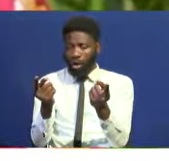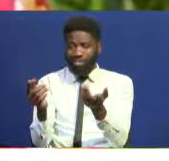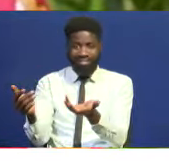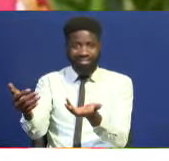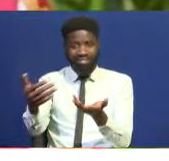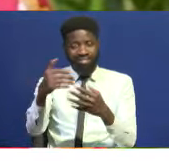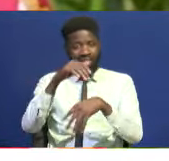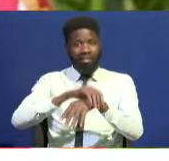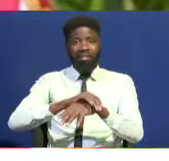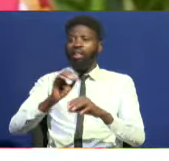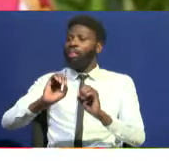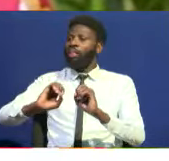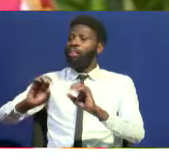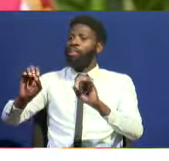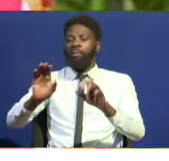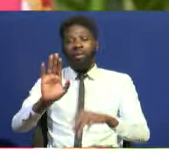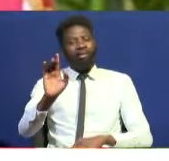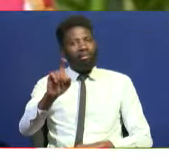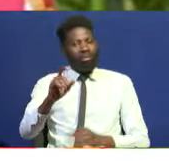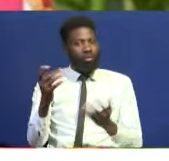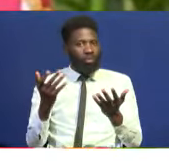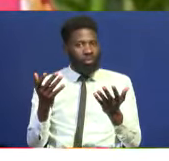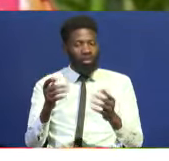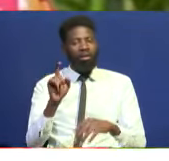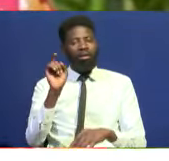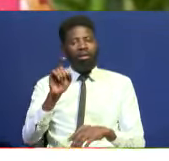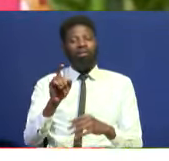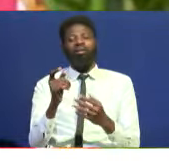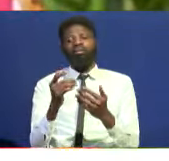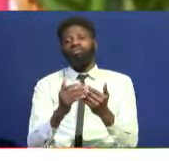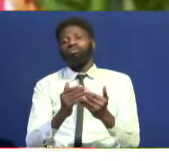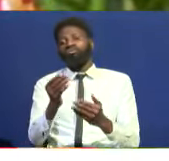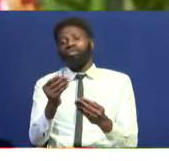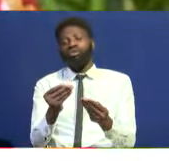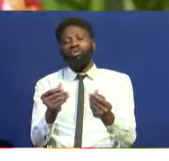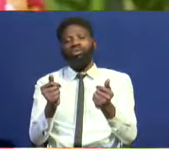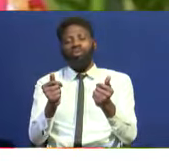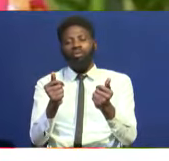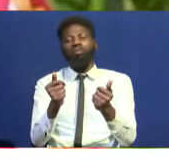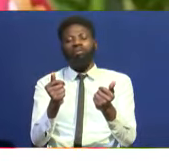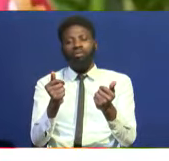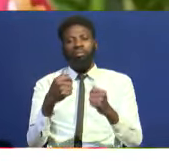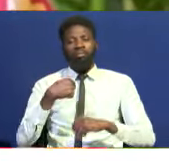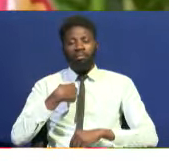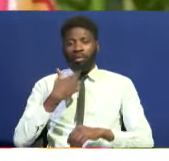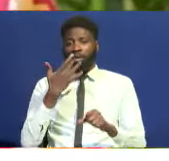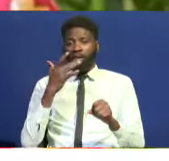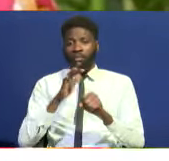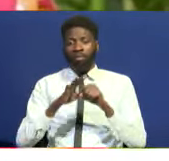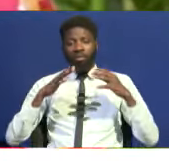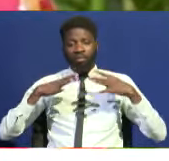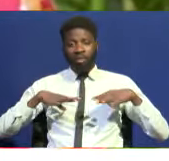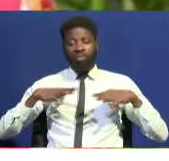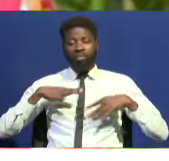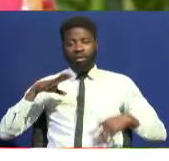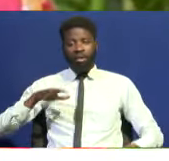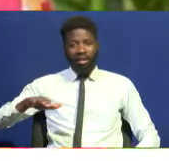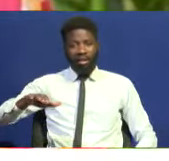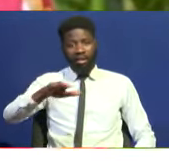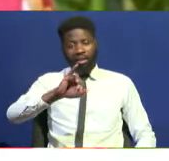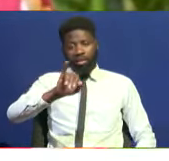becomes a menace of the past in the next few days. I want to assure the residents of Juja that we are working round